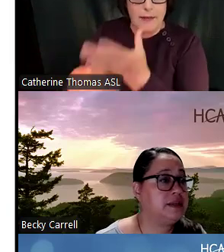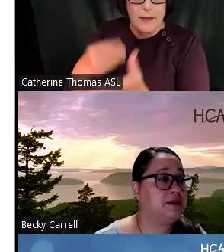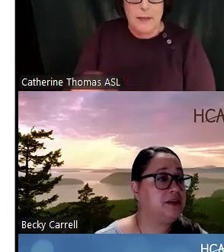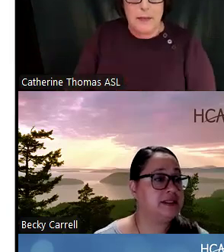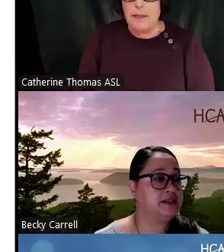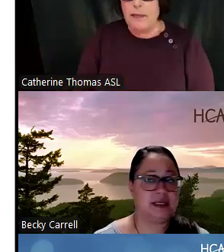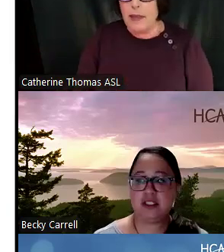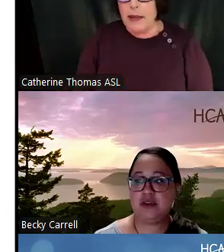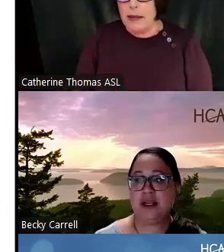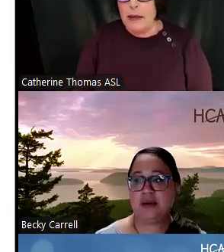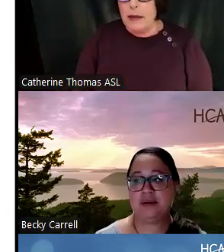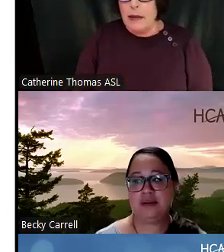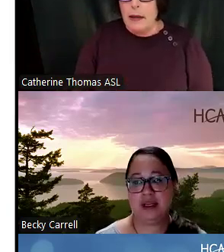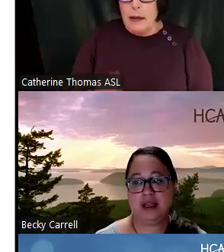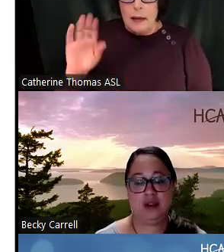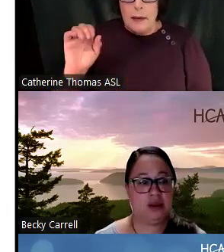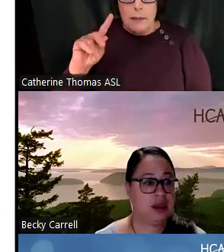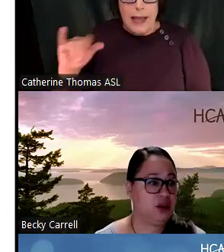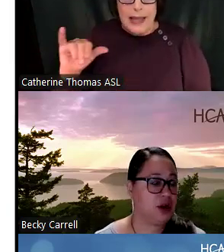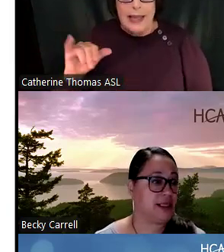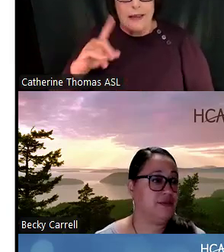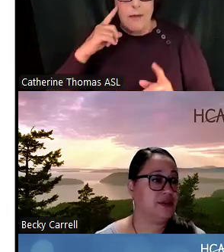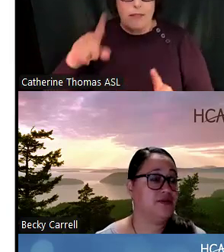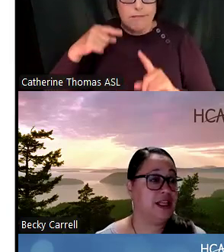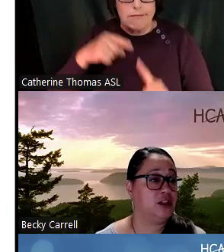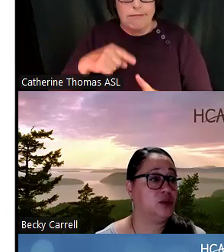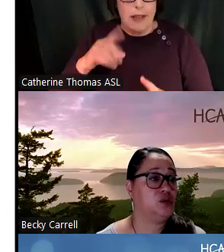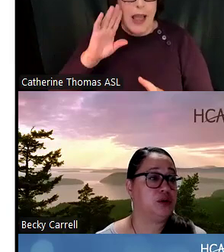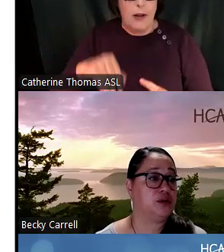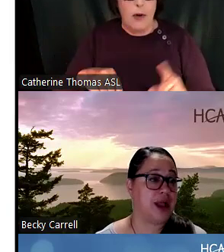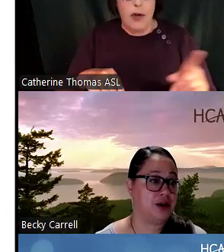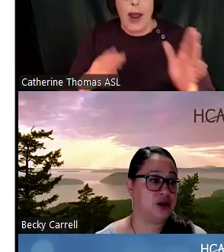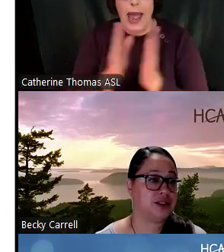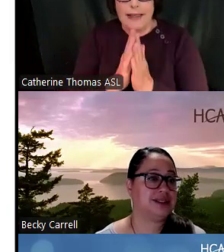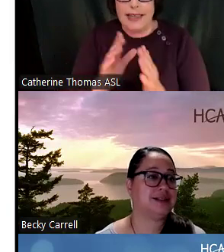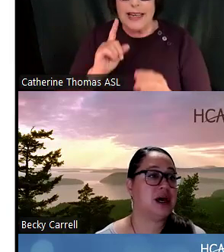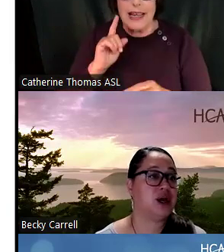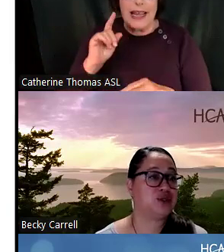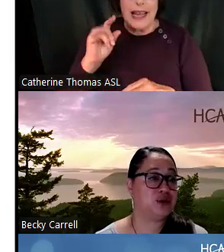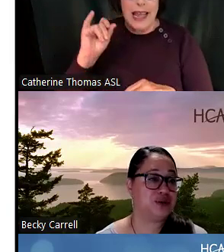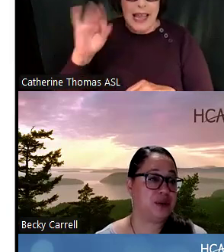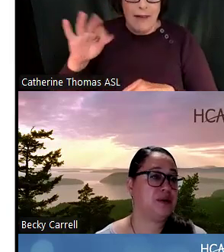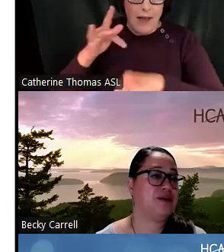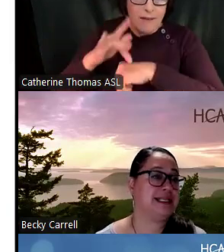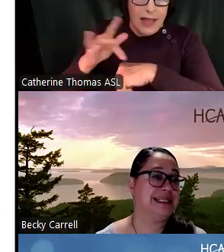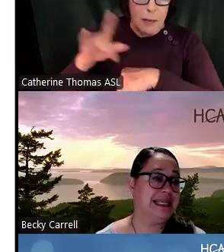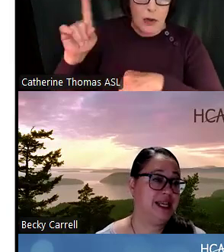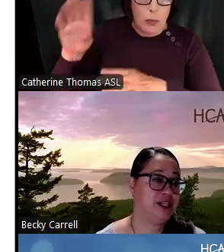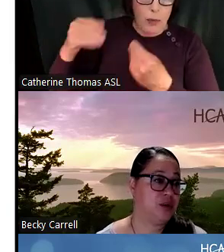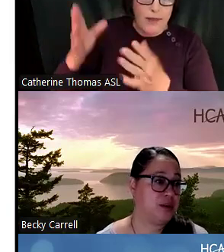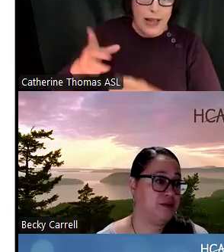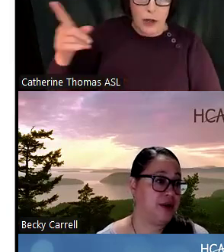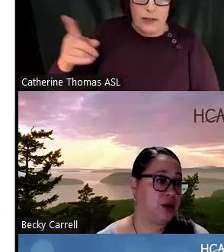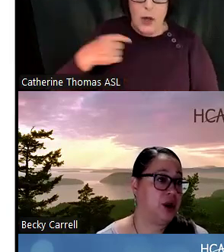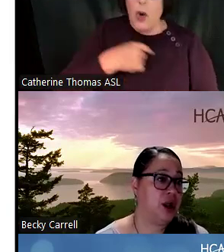I think to be very succinct too, I know that you're asking if it's available to providers. This is not a service that we provide today